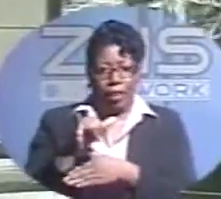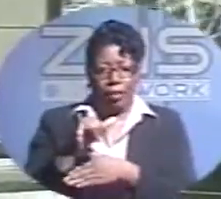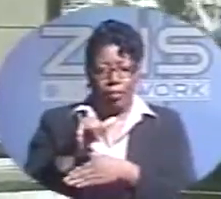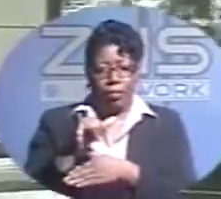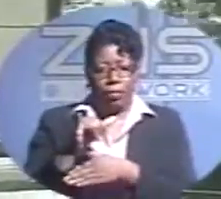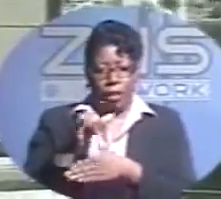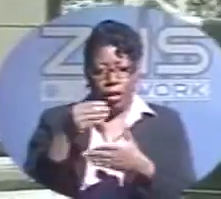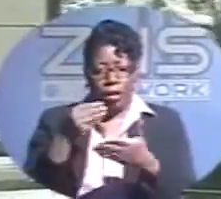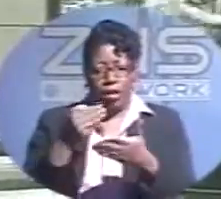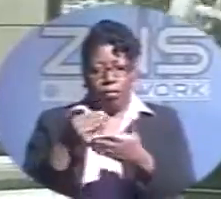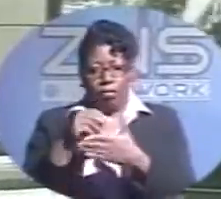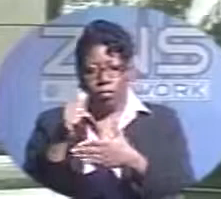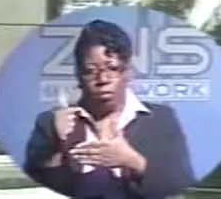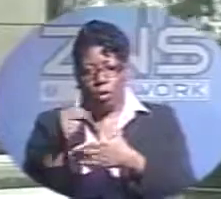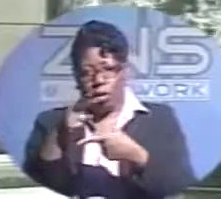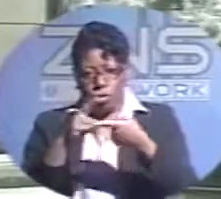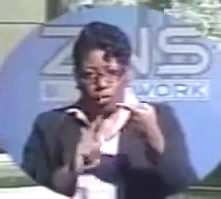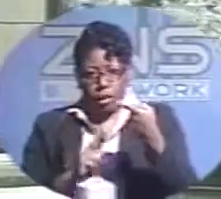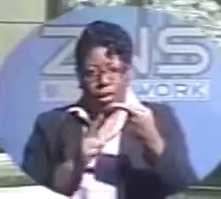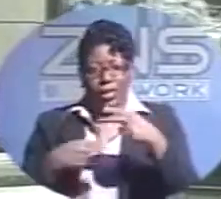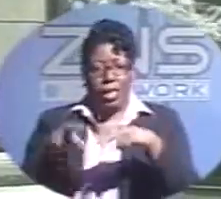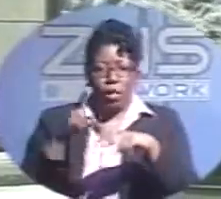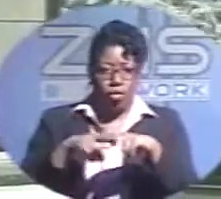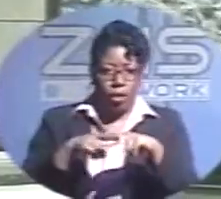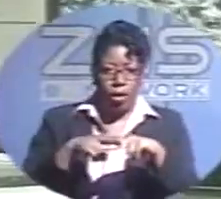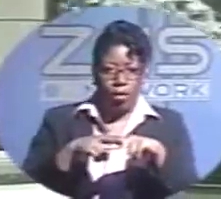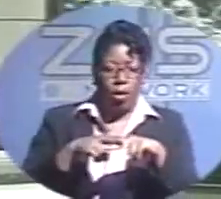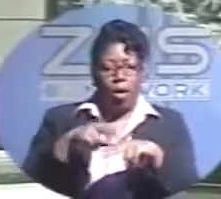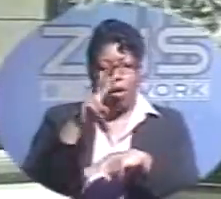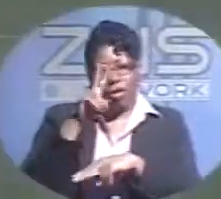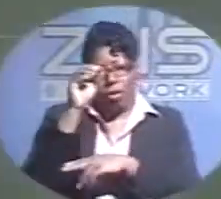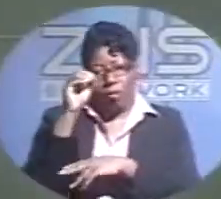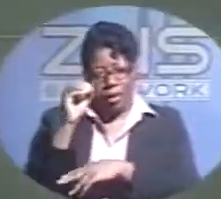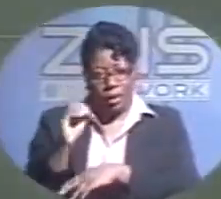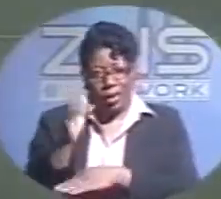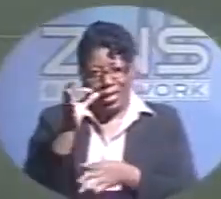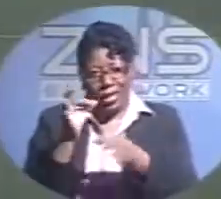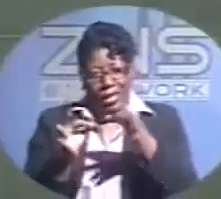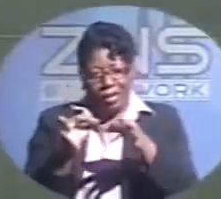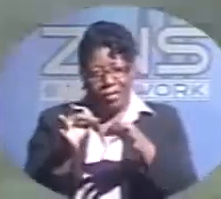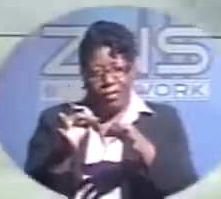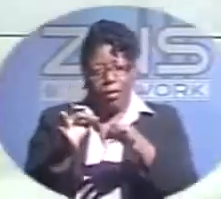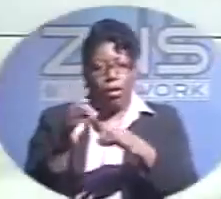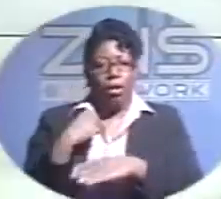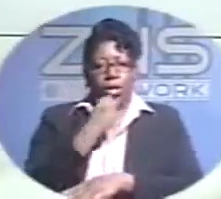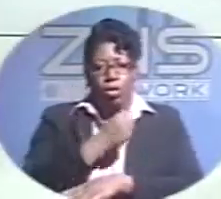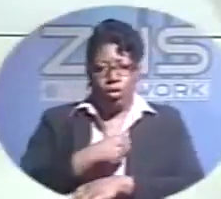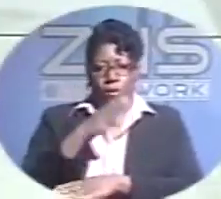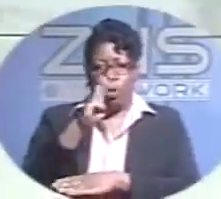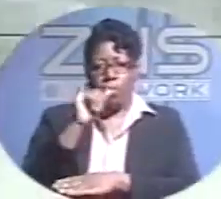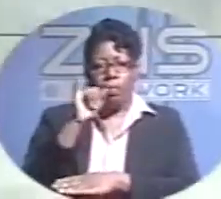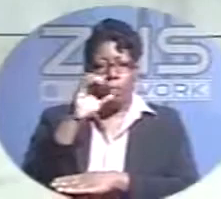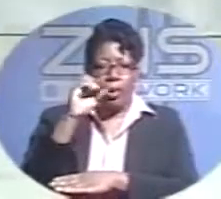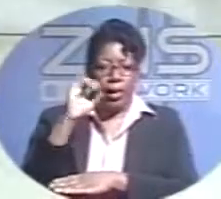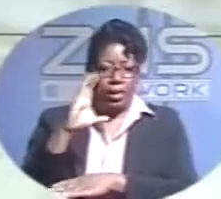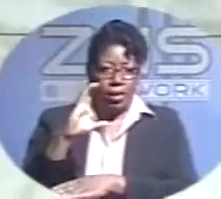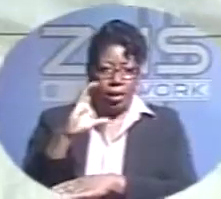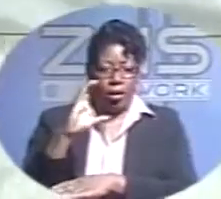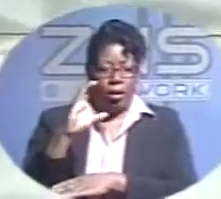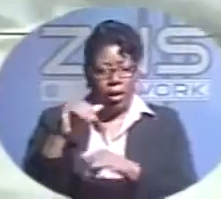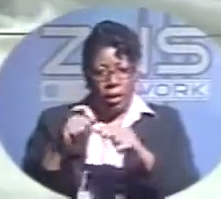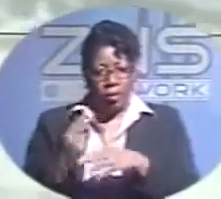by 37% or 2% annually. Had the price of Super Basic Cable kept up with the rate of